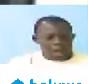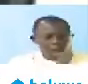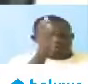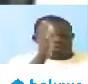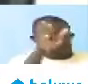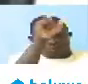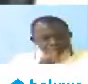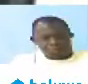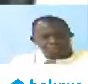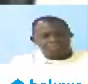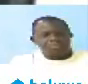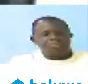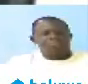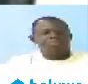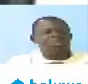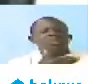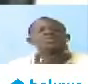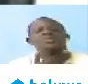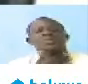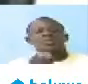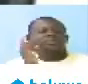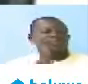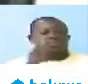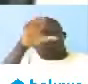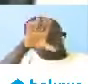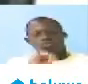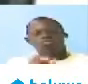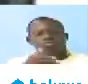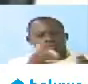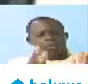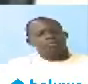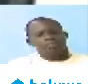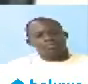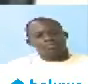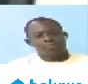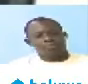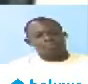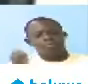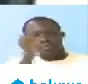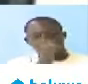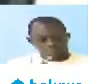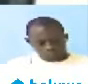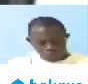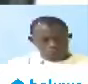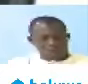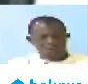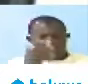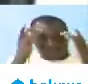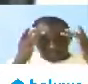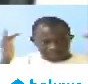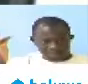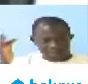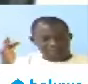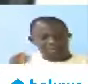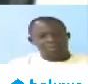him. Abetariyala juna juna. He'll be very quick because ga londo sorle. Because we had the experience. So